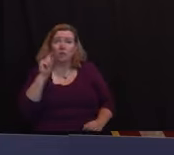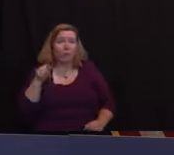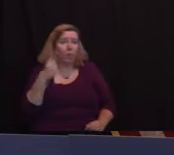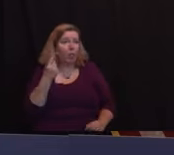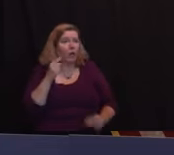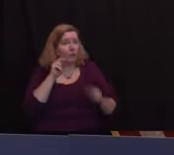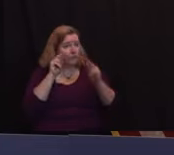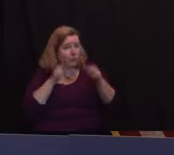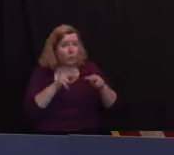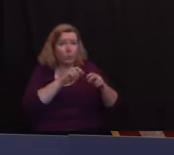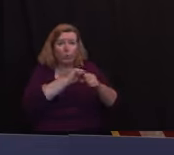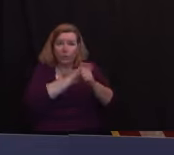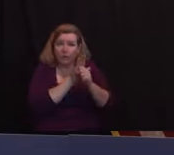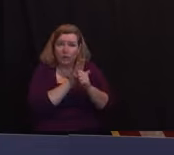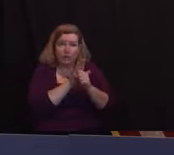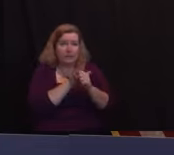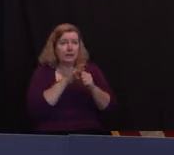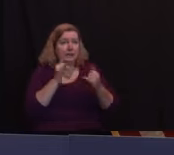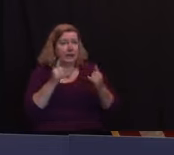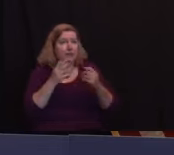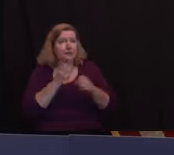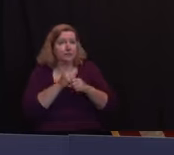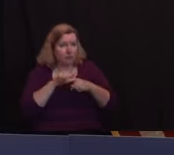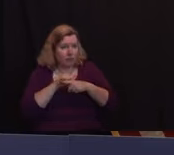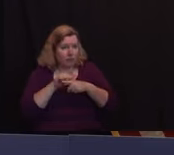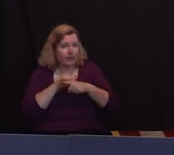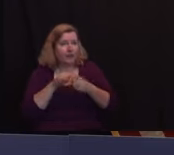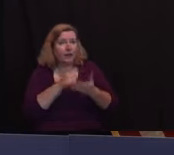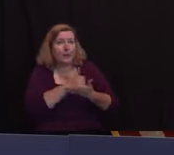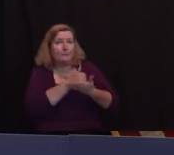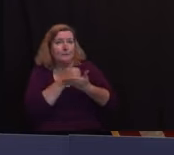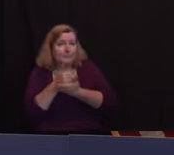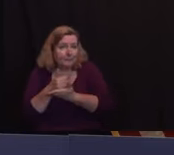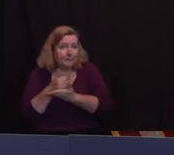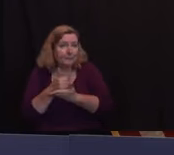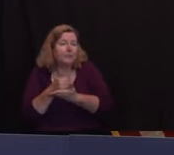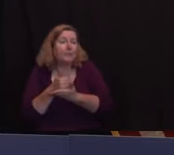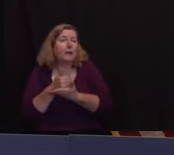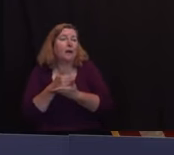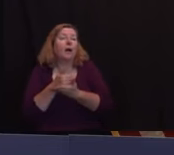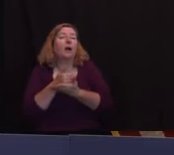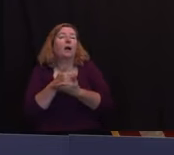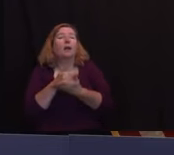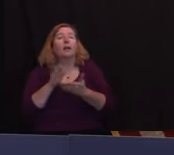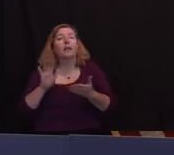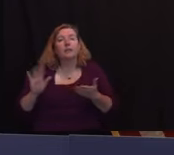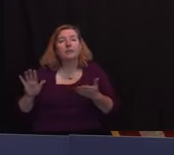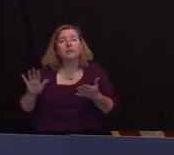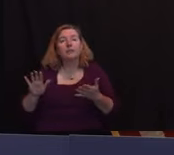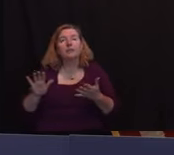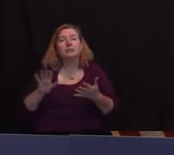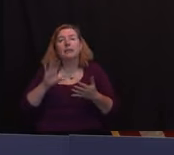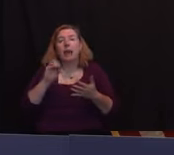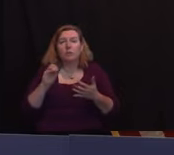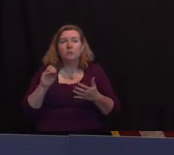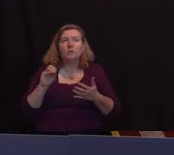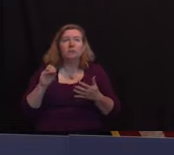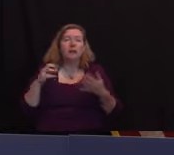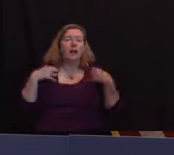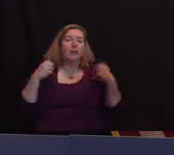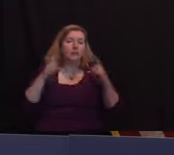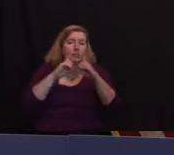tracing. They're being trained to help the local county health departments and local health